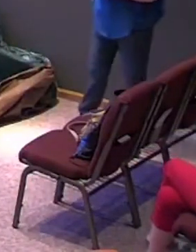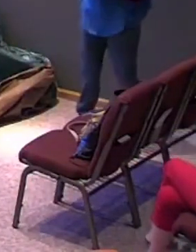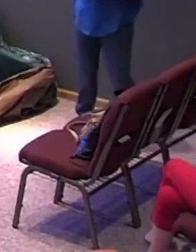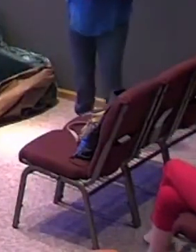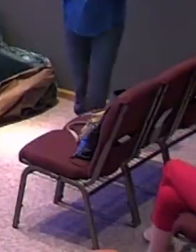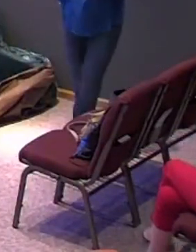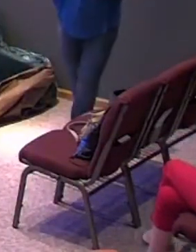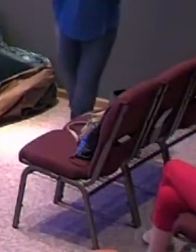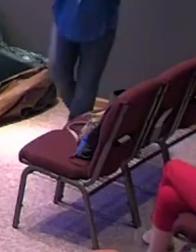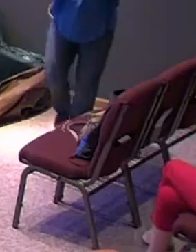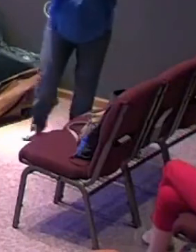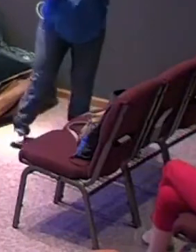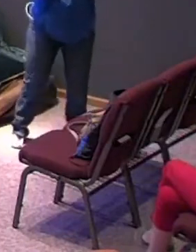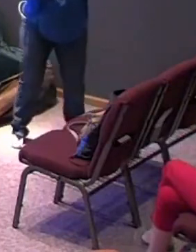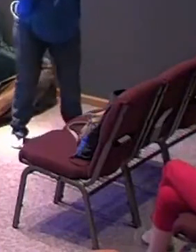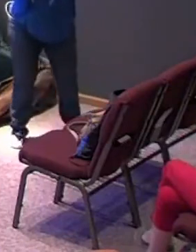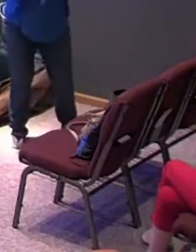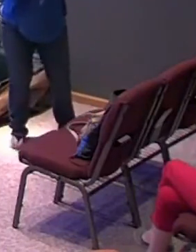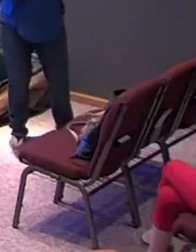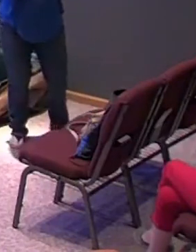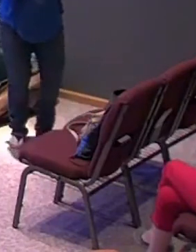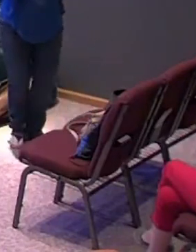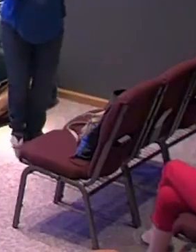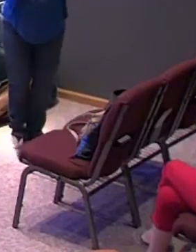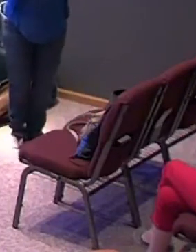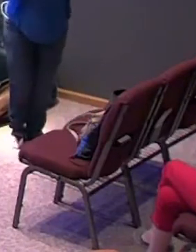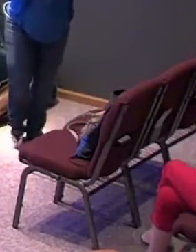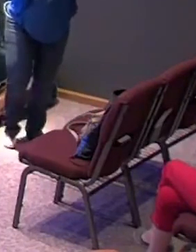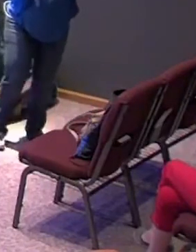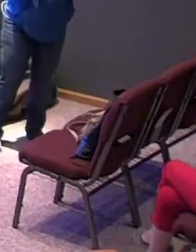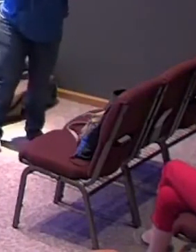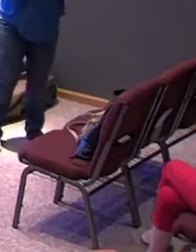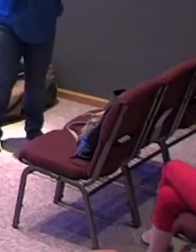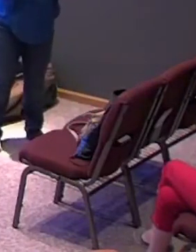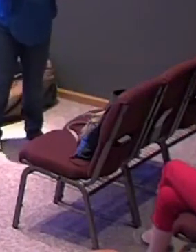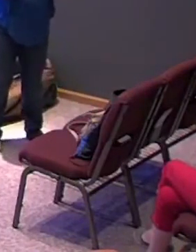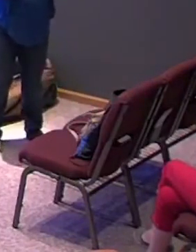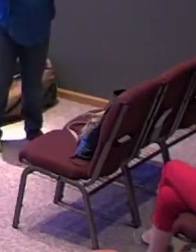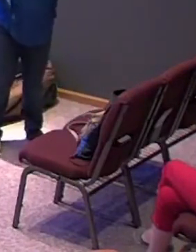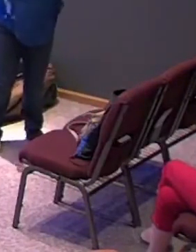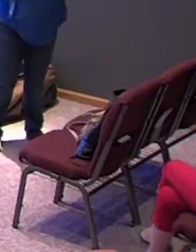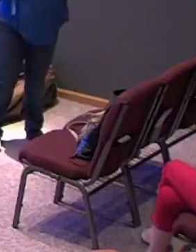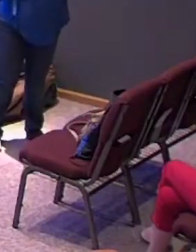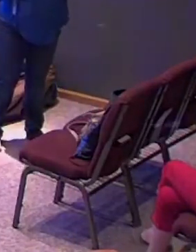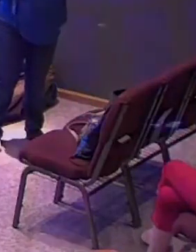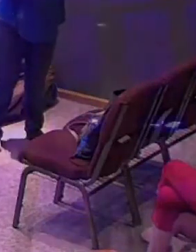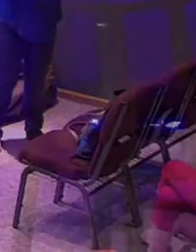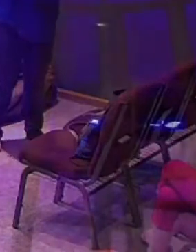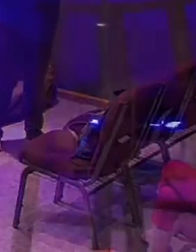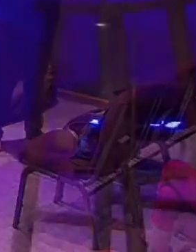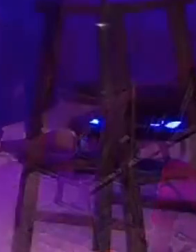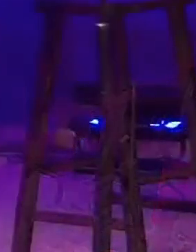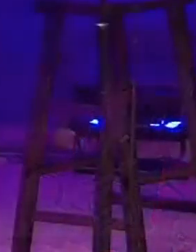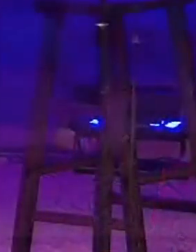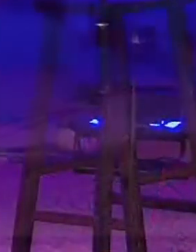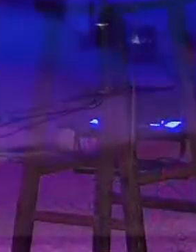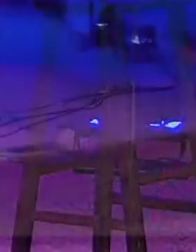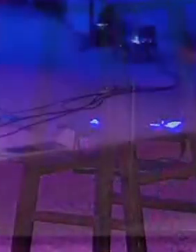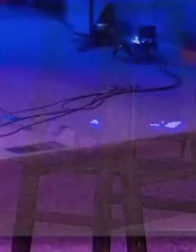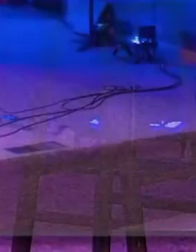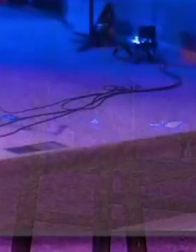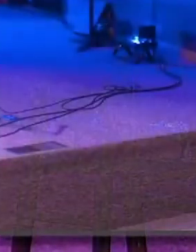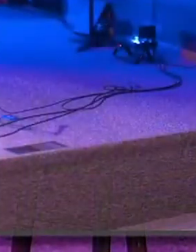And I don't know if you noticed in the clip, the video clip that we showed, but the first guy he was trying to save